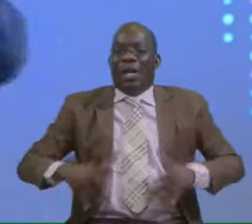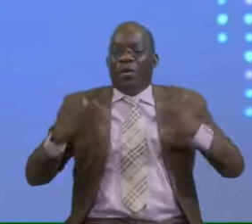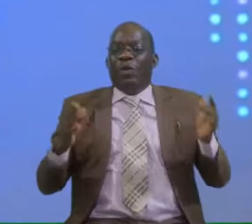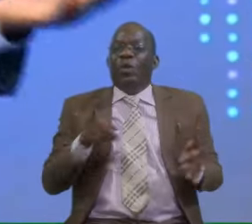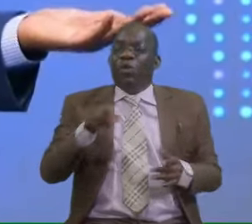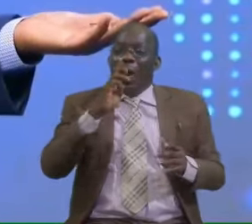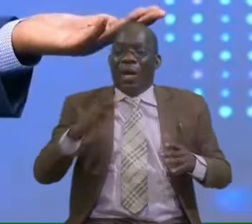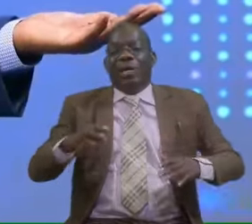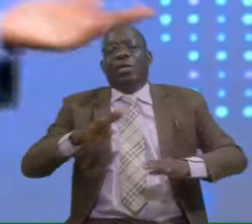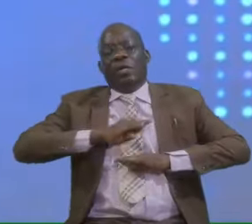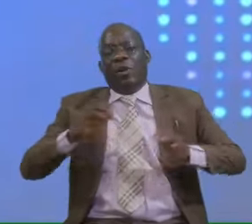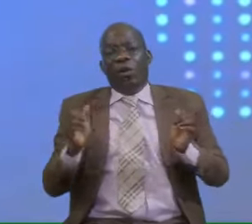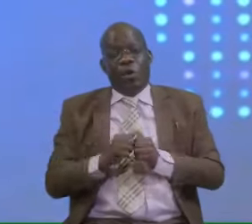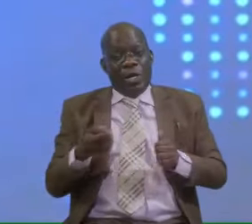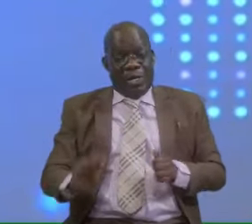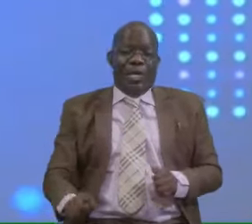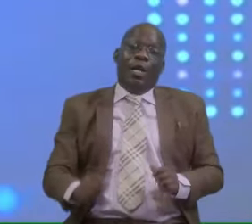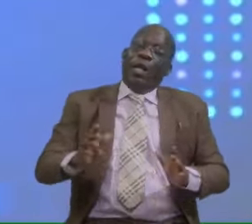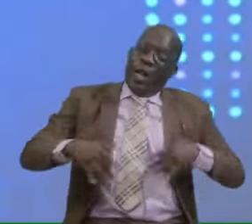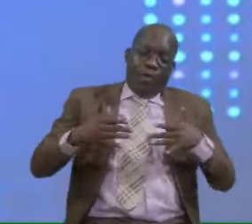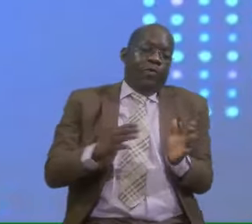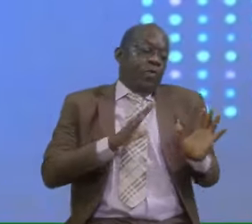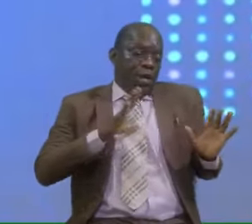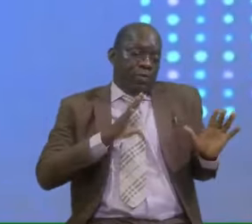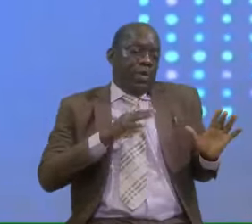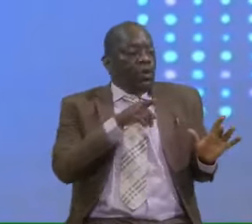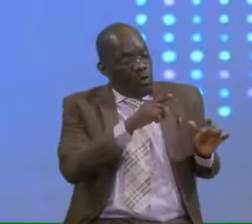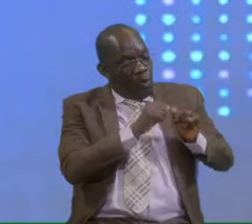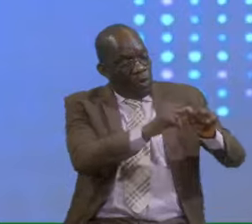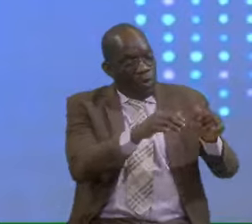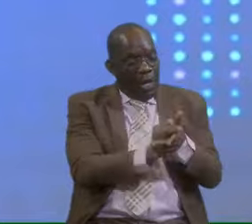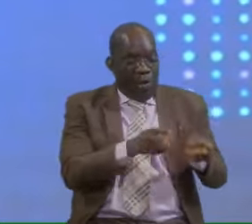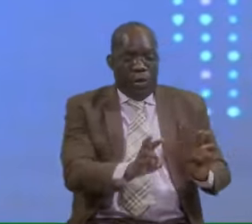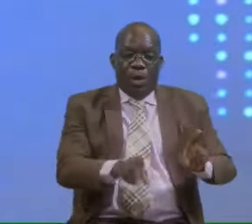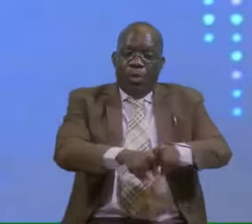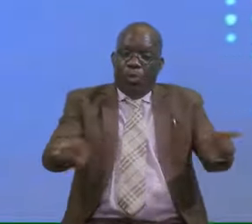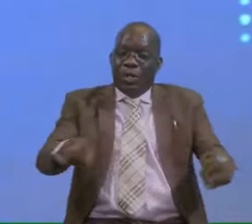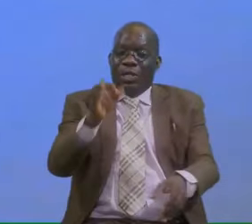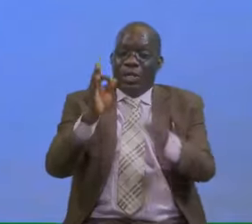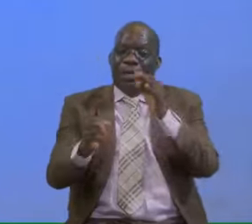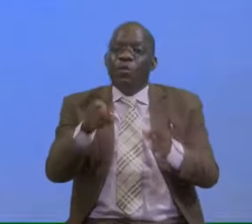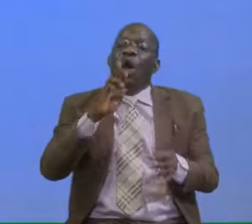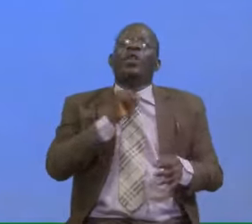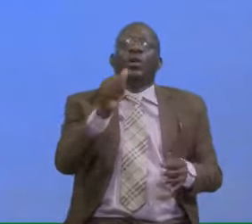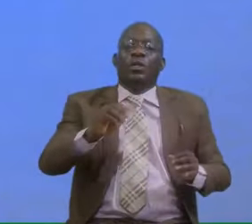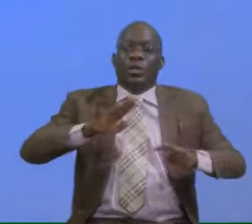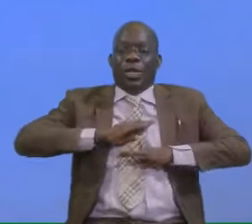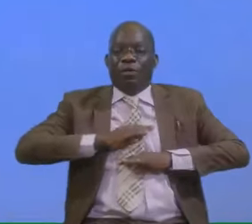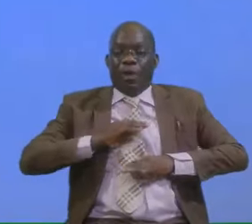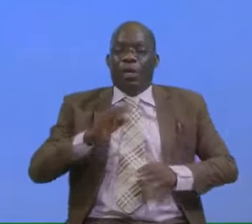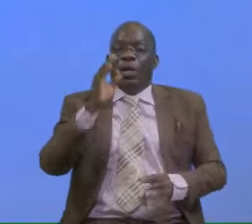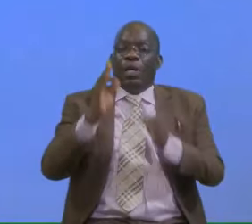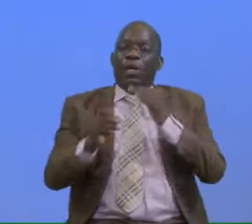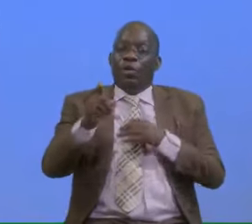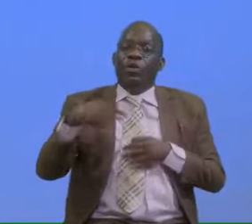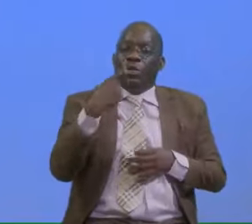life, well, since that's what you want, then you remain like that. But if you are not satisfied, if you say